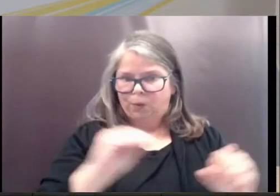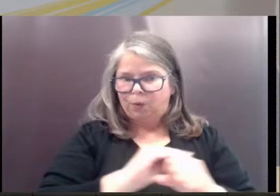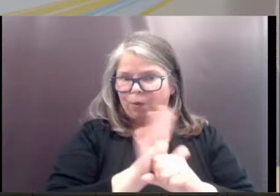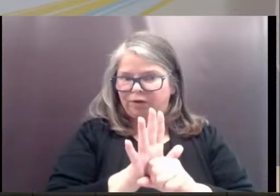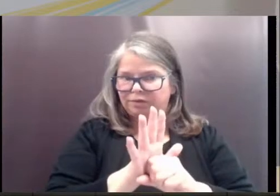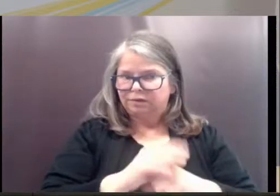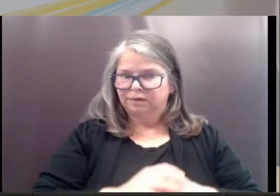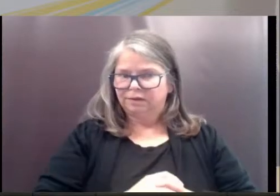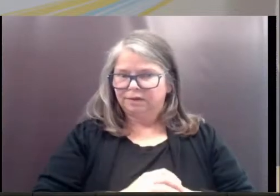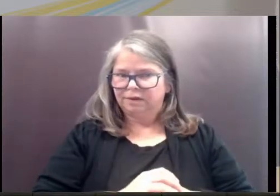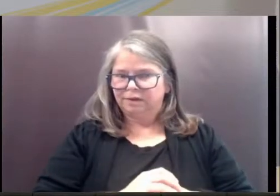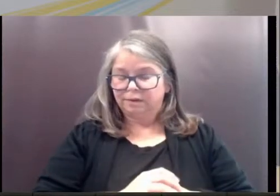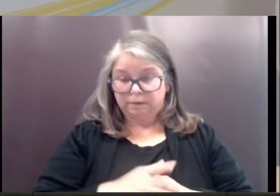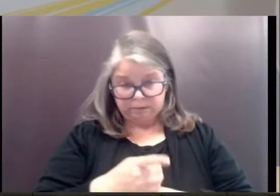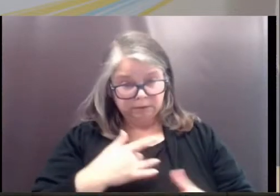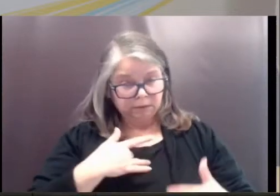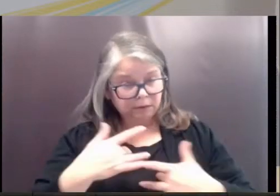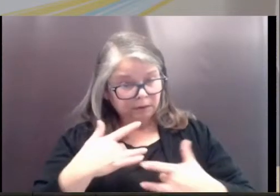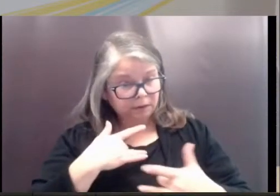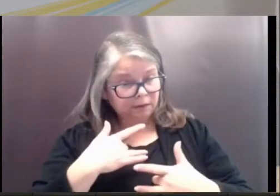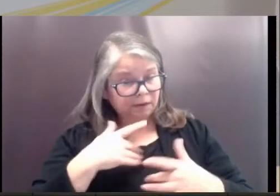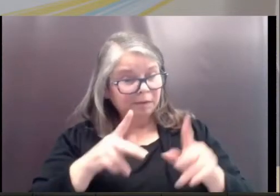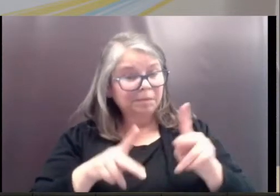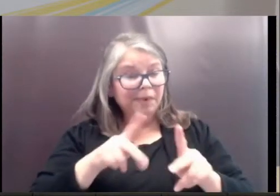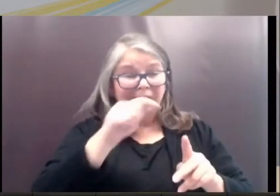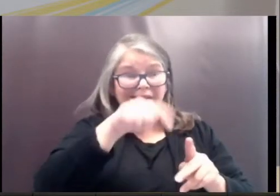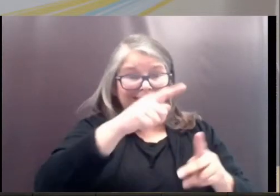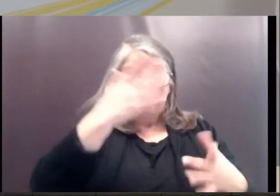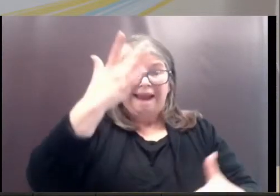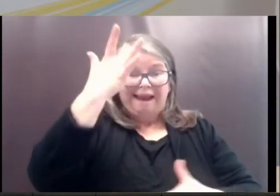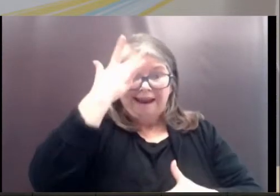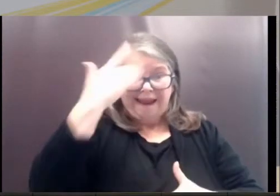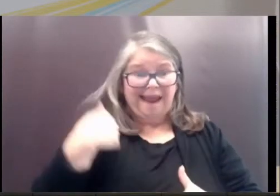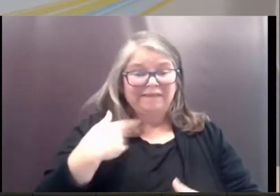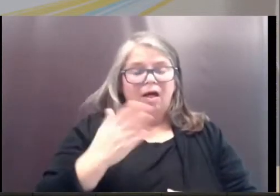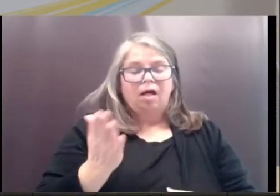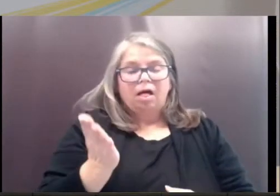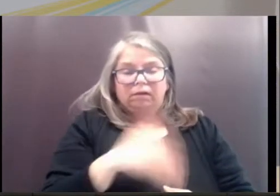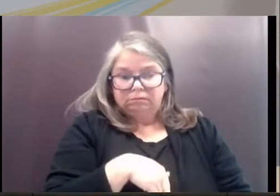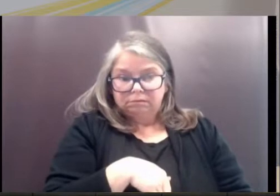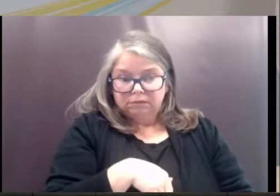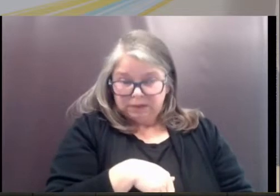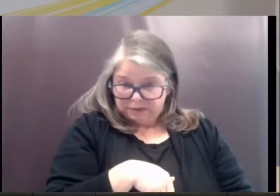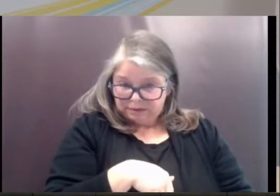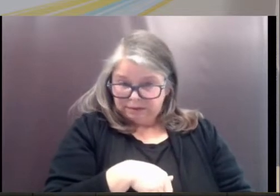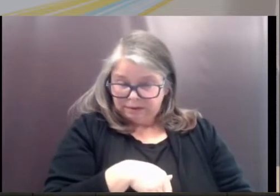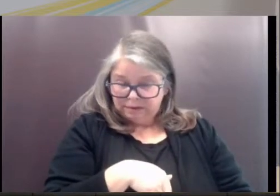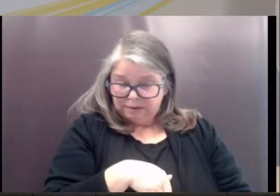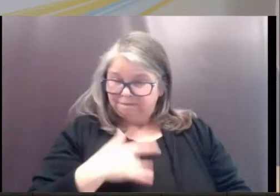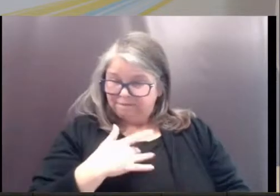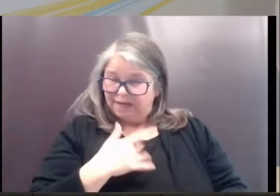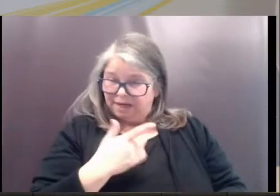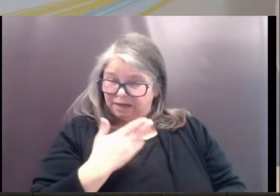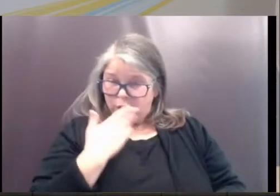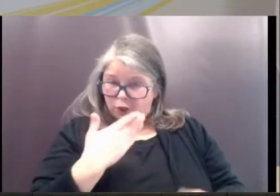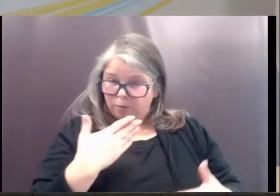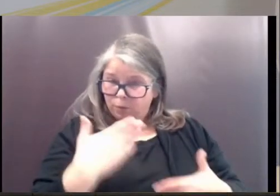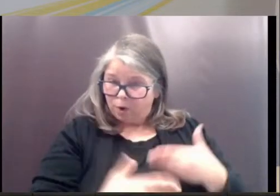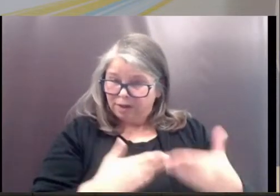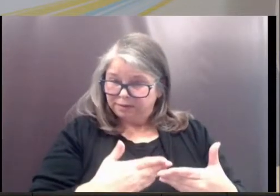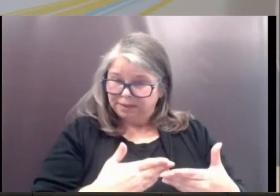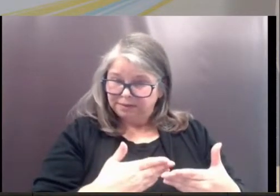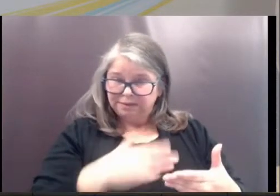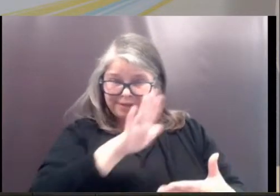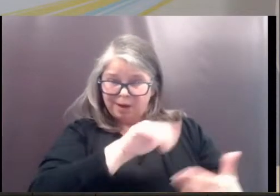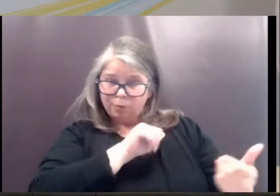symptomatic individuals may have been missed? Do you feel that it's generally a good sign? Do you think it looks like it's worked?